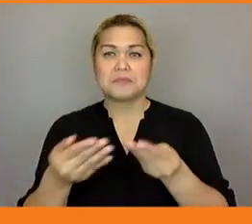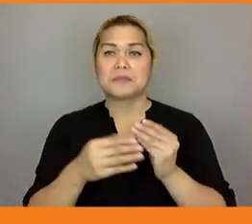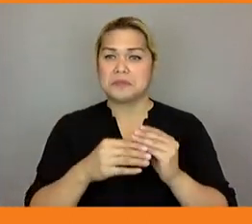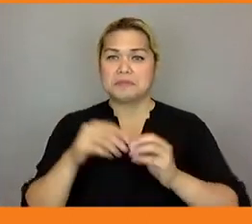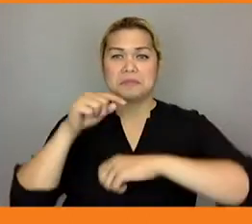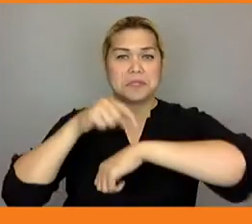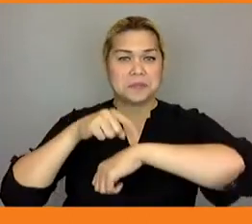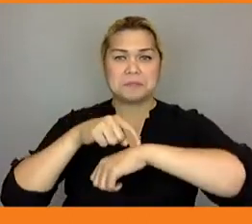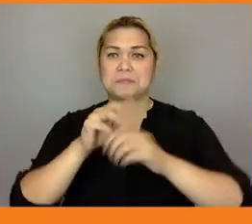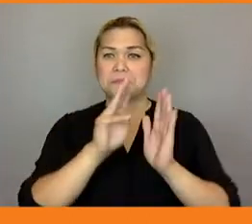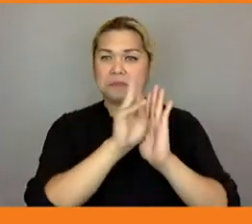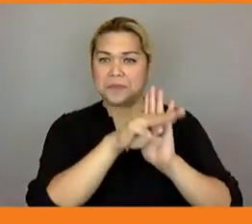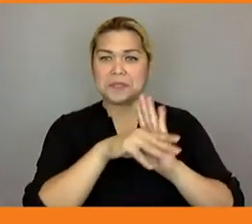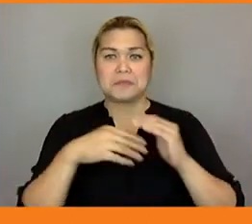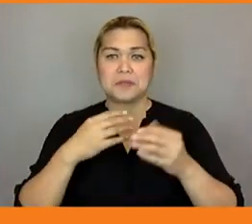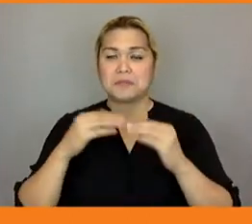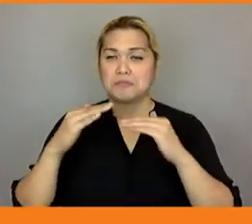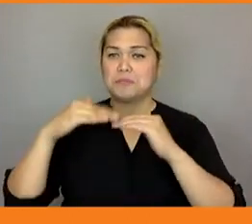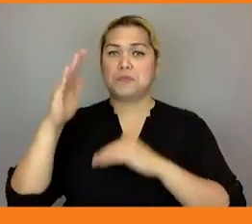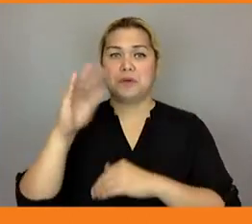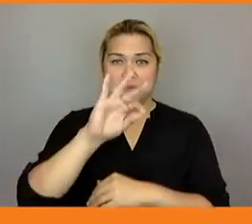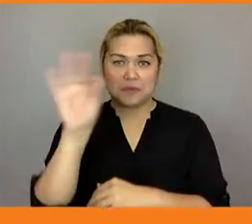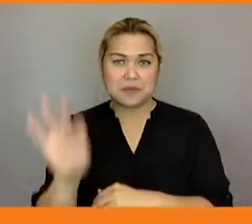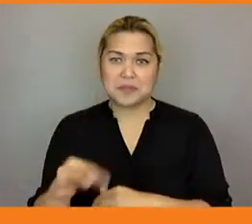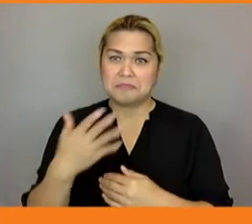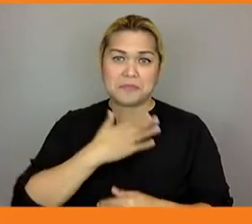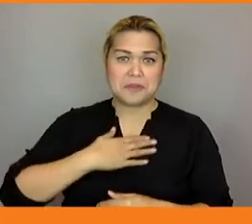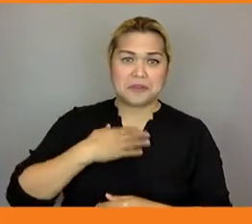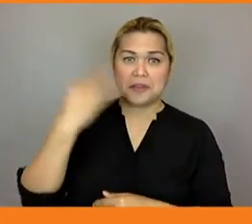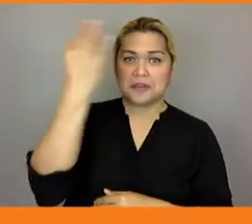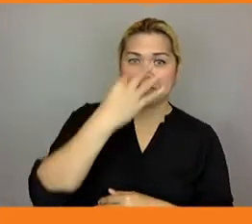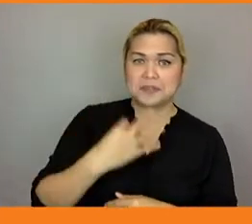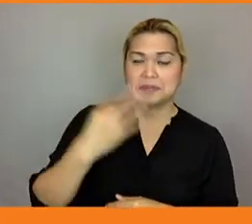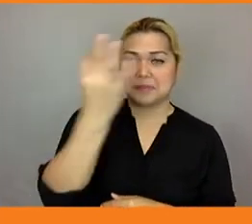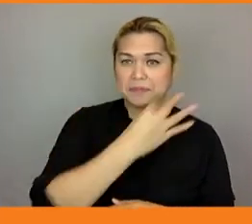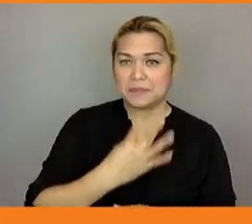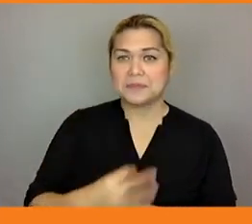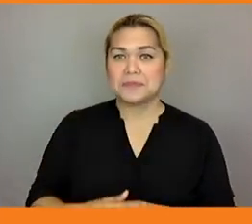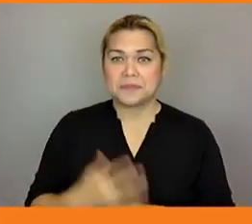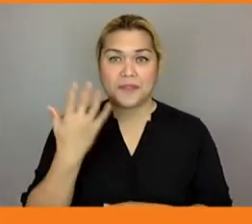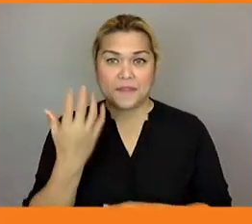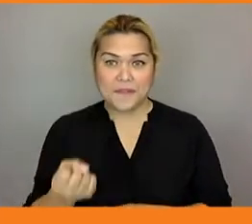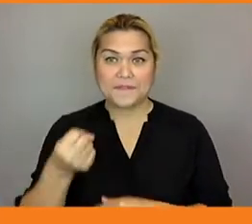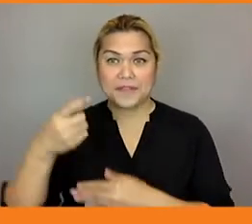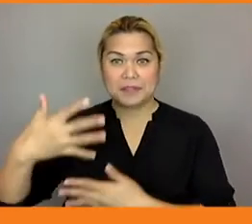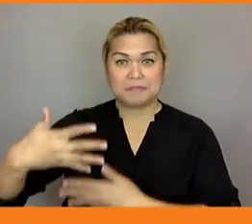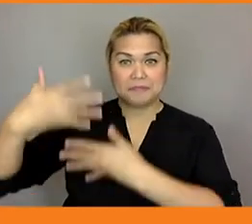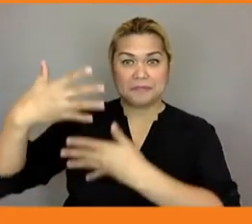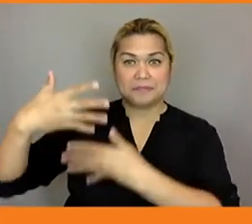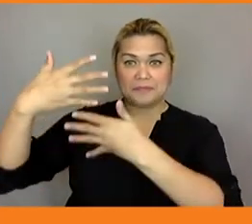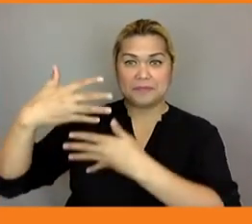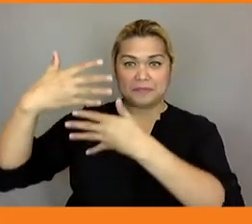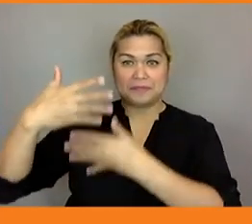the pigeonhole chat. The first question we have coming through and been voted by you is a question